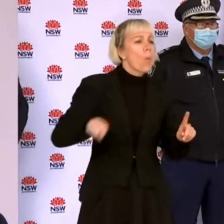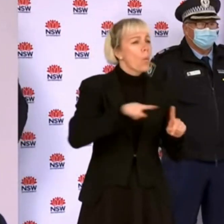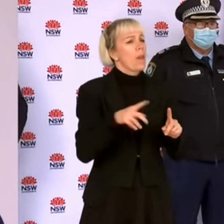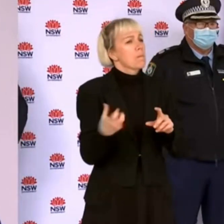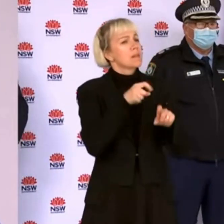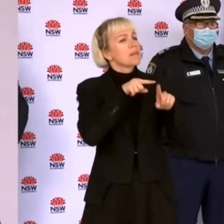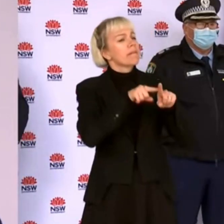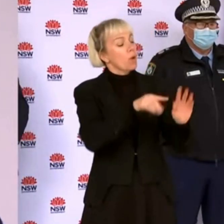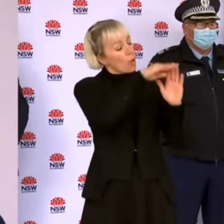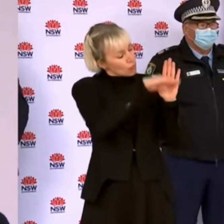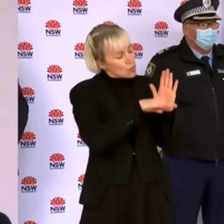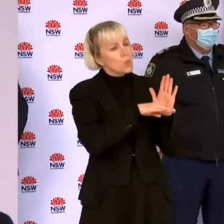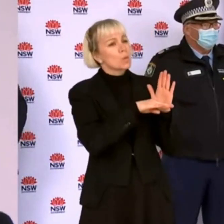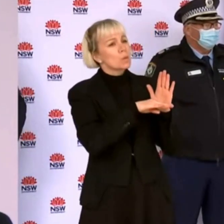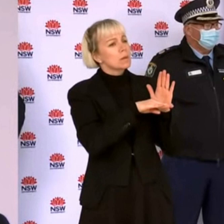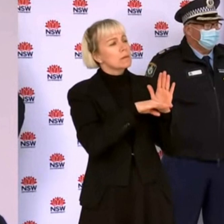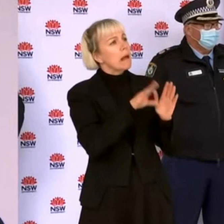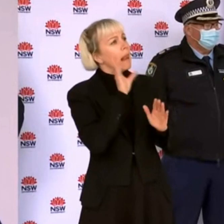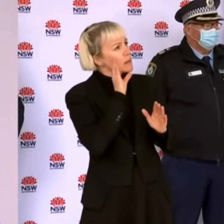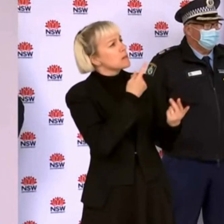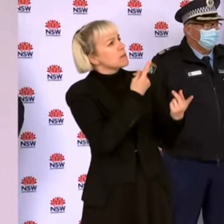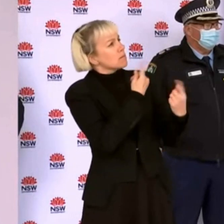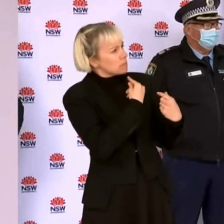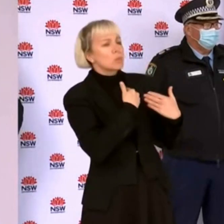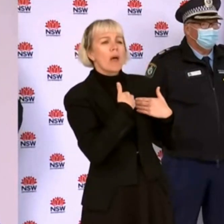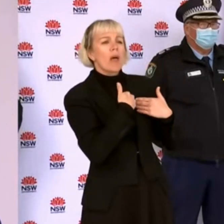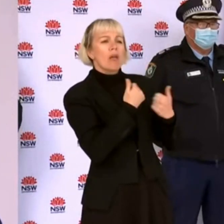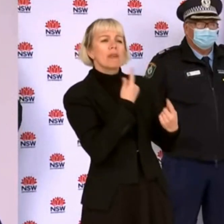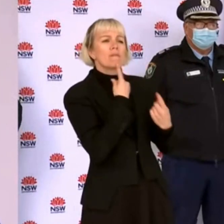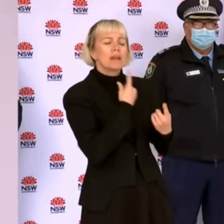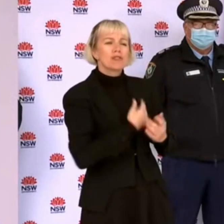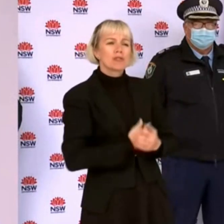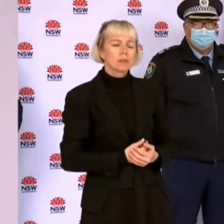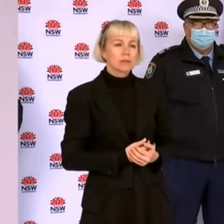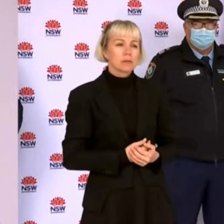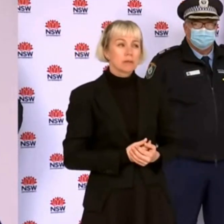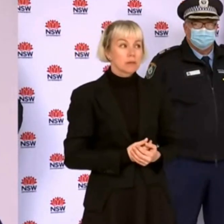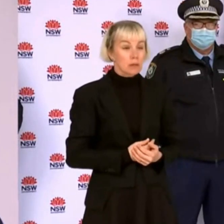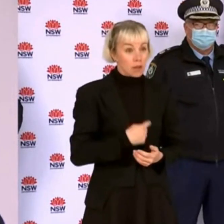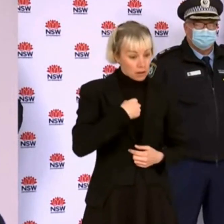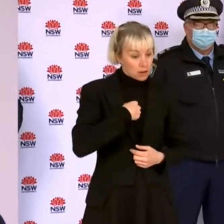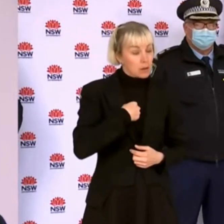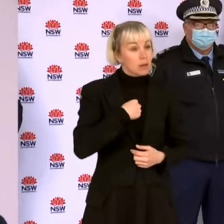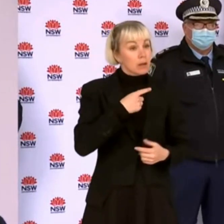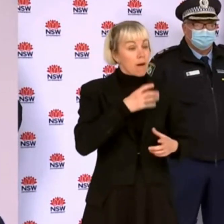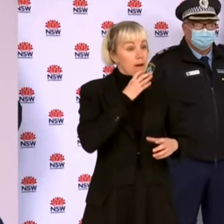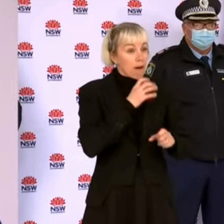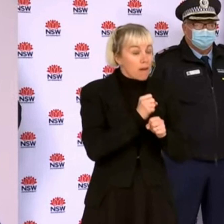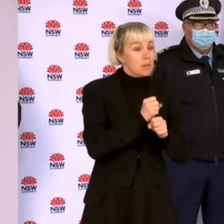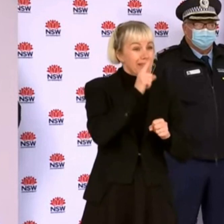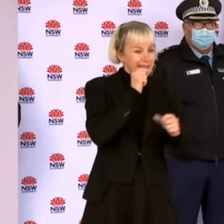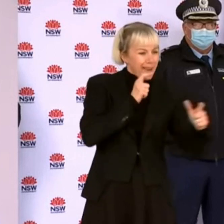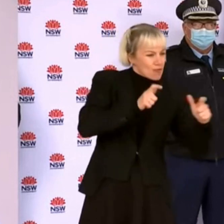best chance of getting out of this lockdown in a timely way. But for us to think that we can control a very